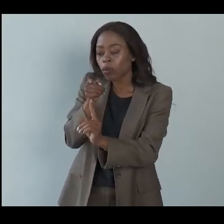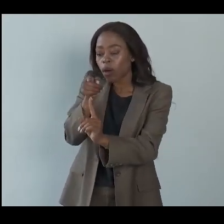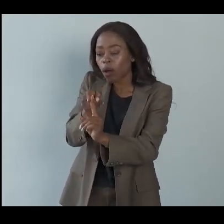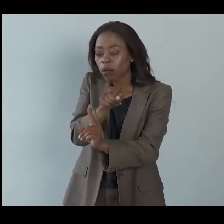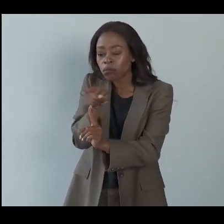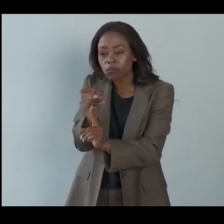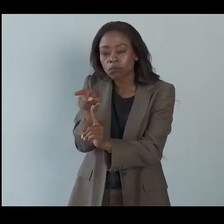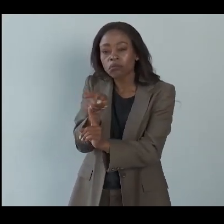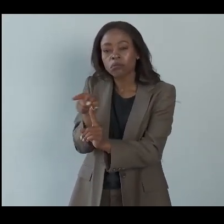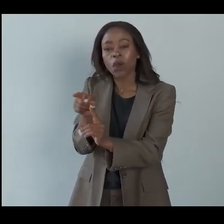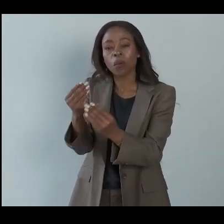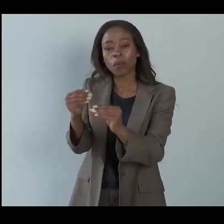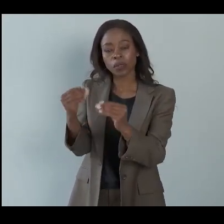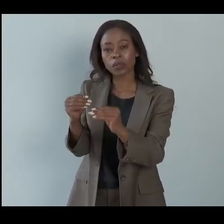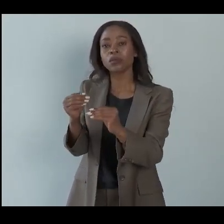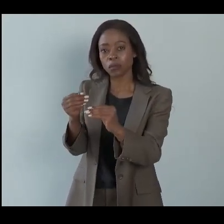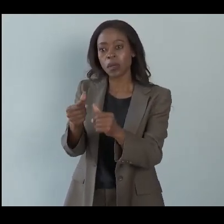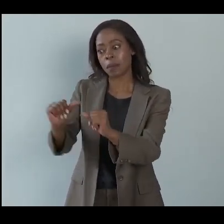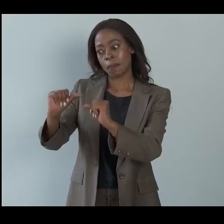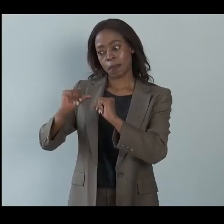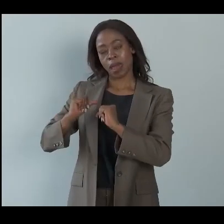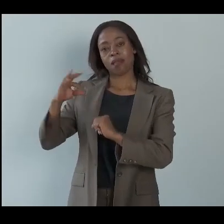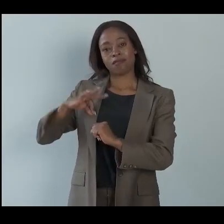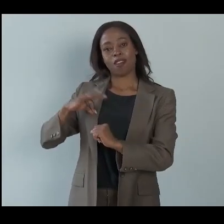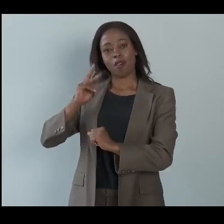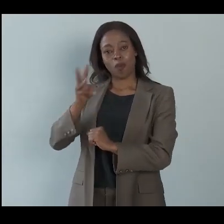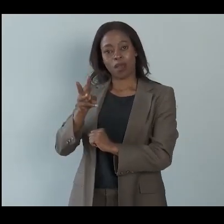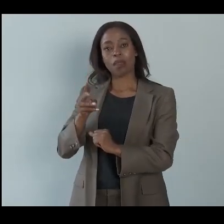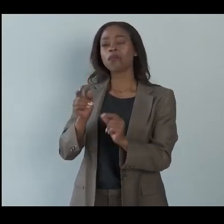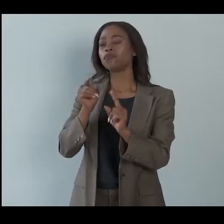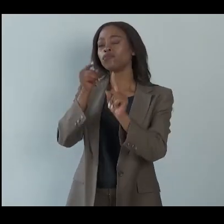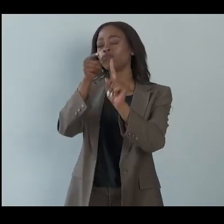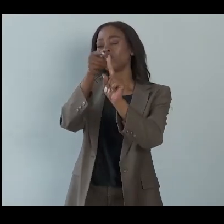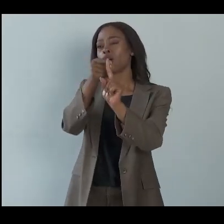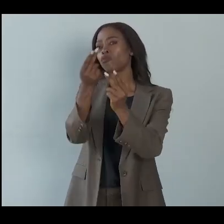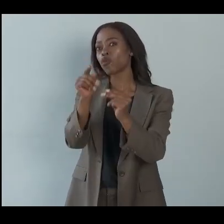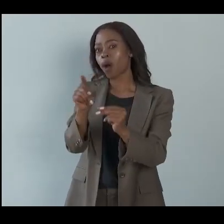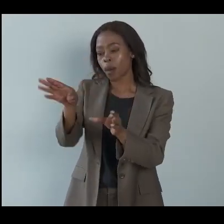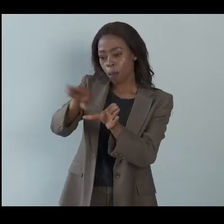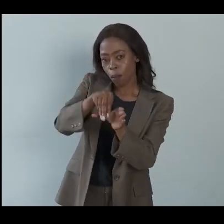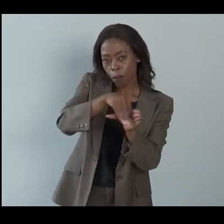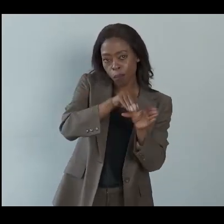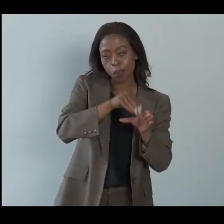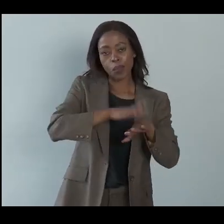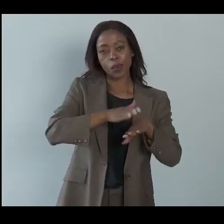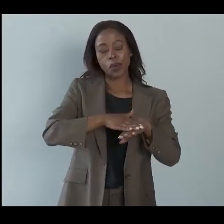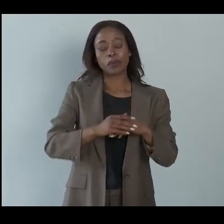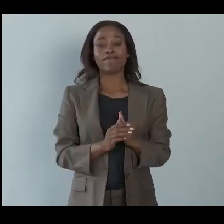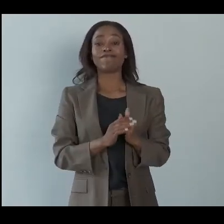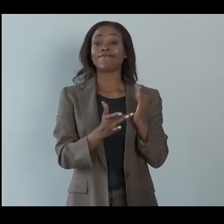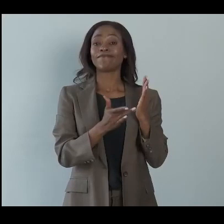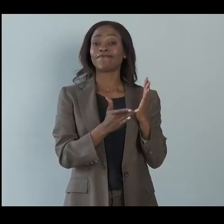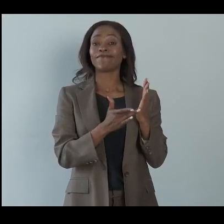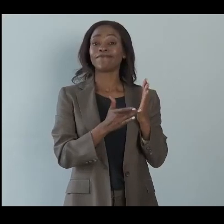will deliver good growth as we expand our offerings and add new partners onto our platform. Turning to our digital transformation